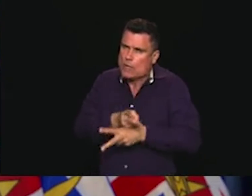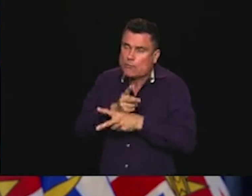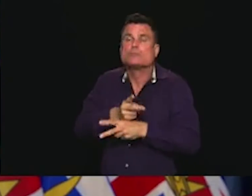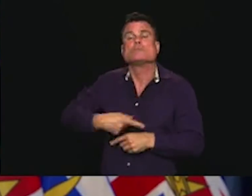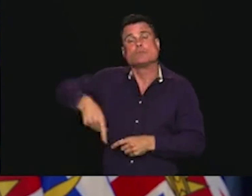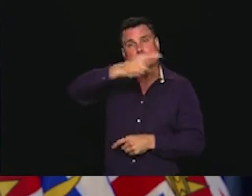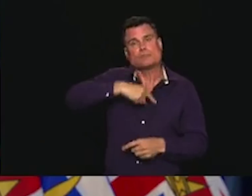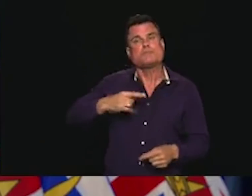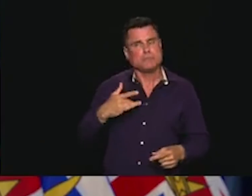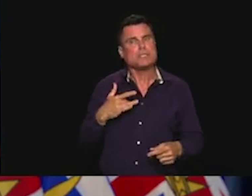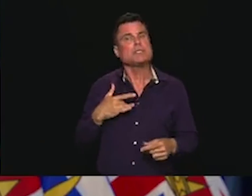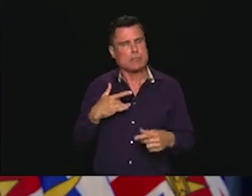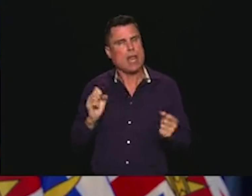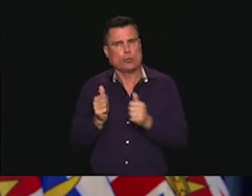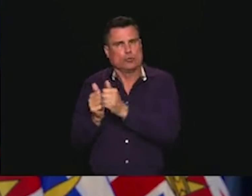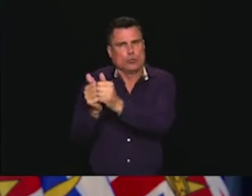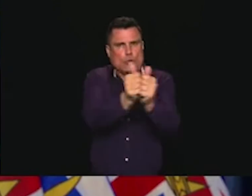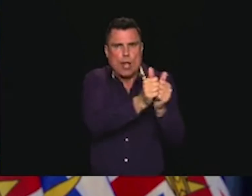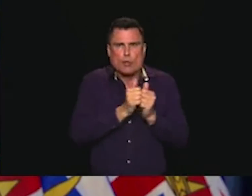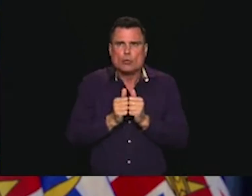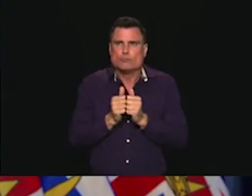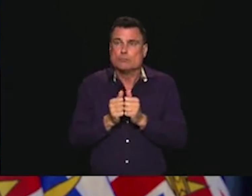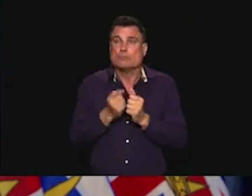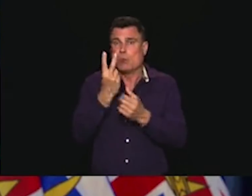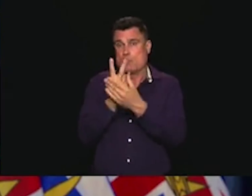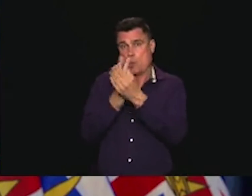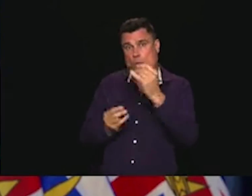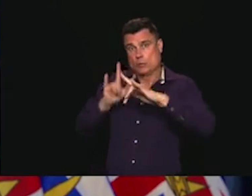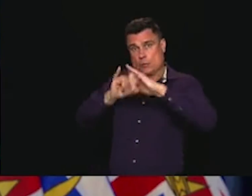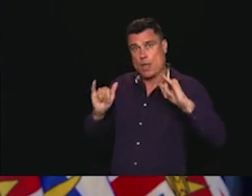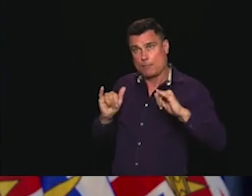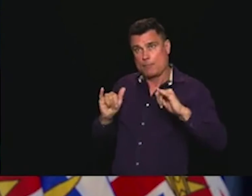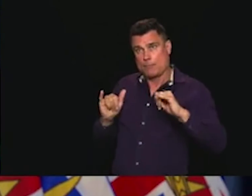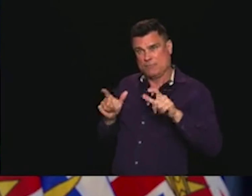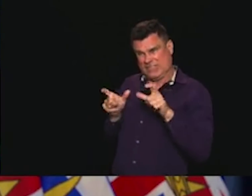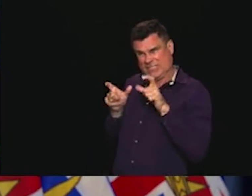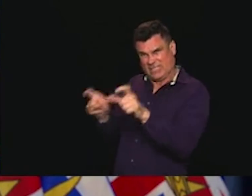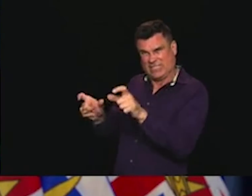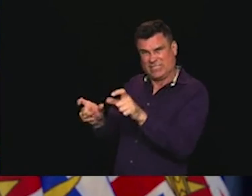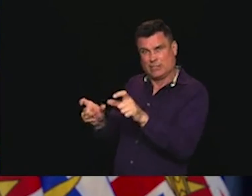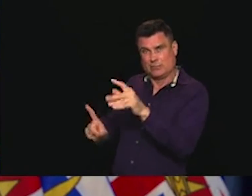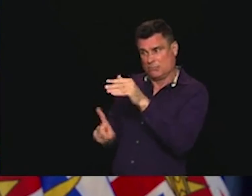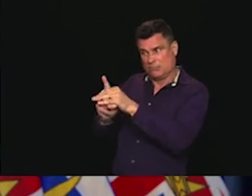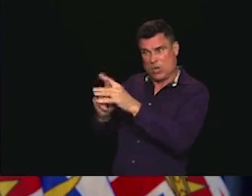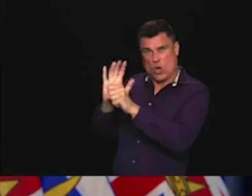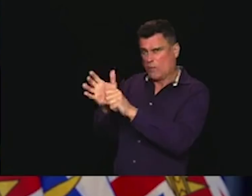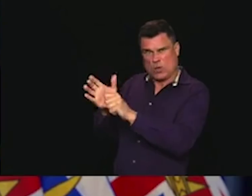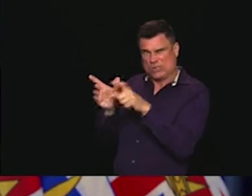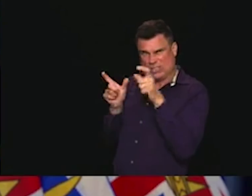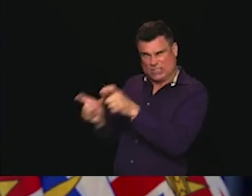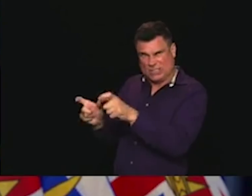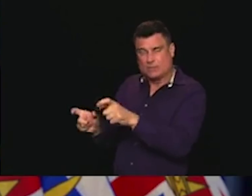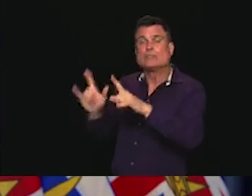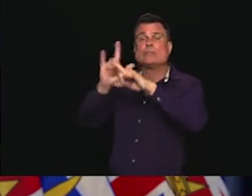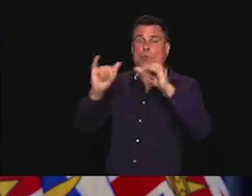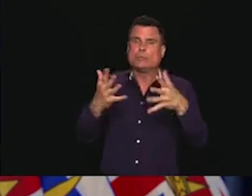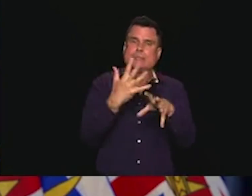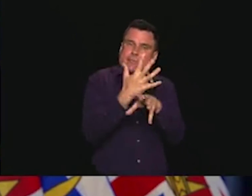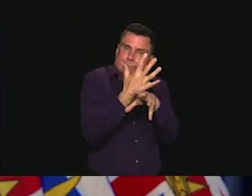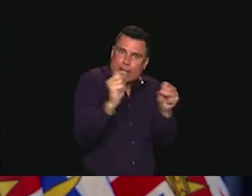time, how important it is that we continue to monitor people who are showing symptoms across the province,